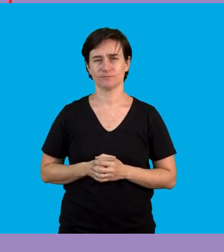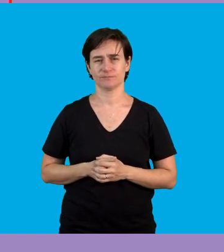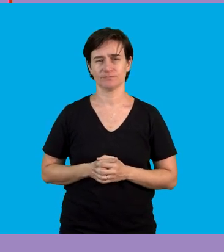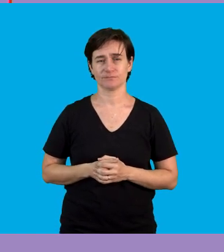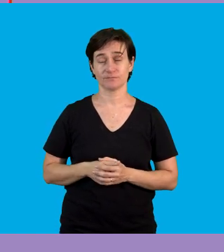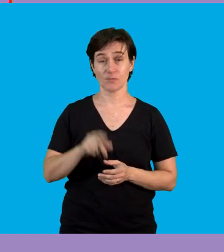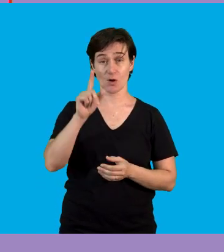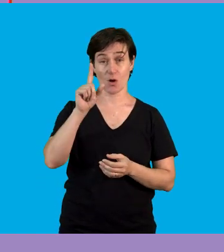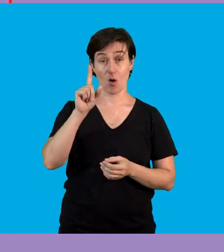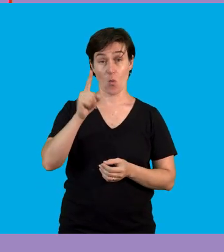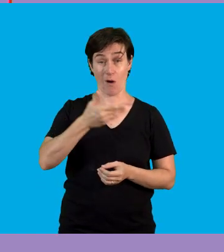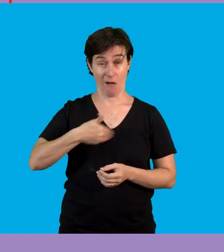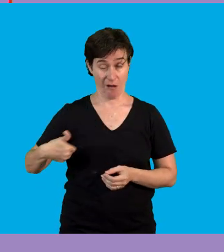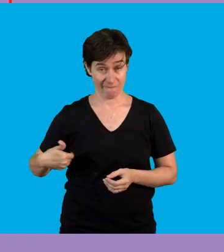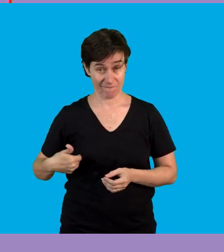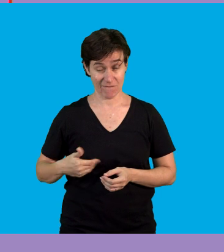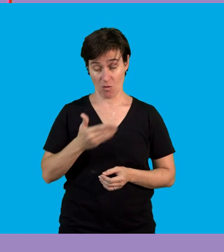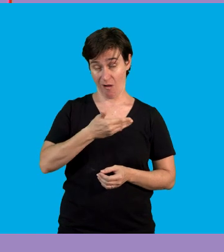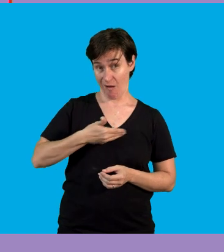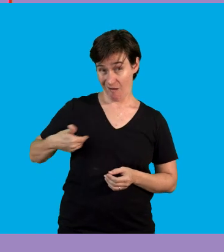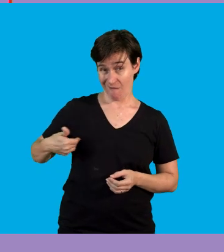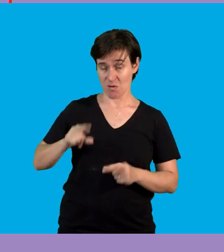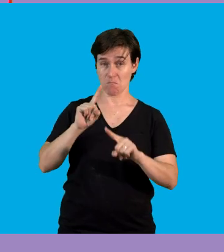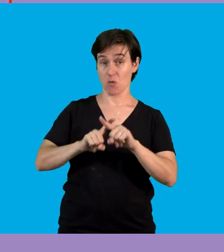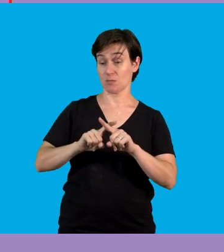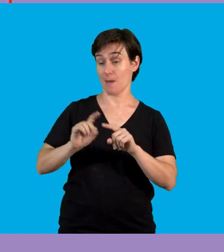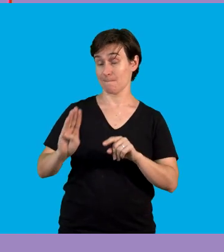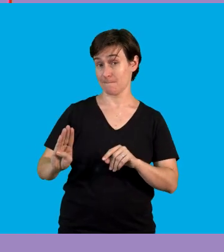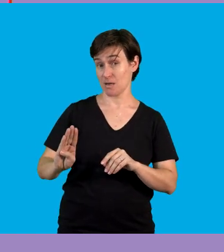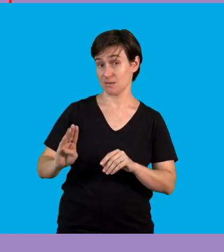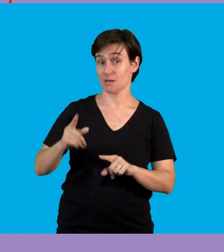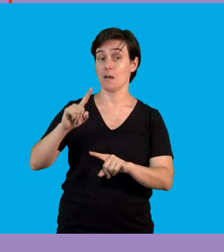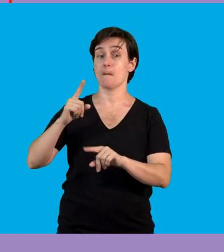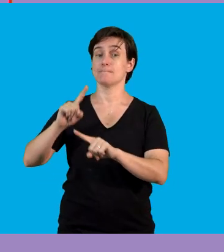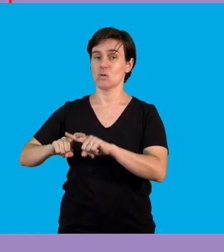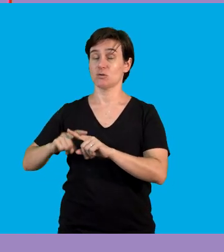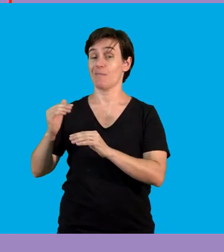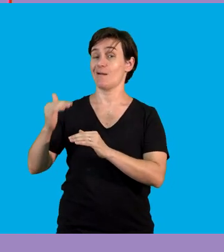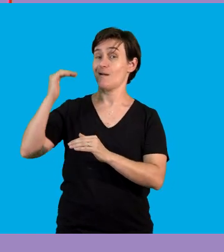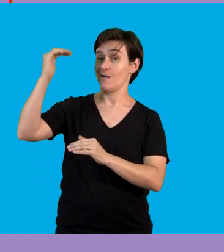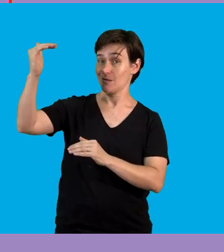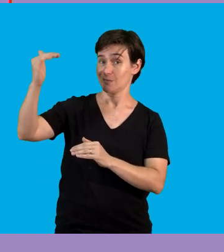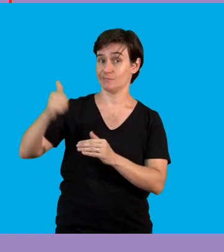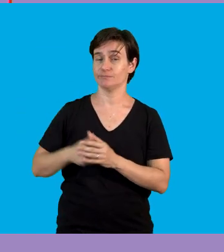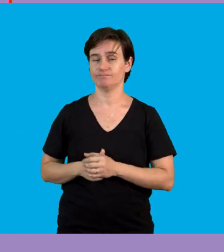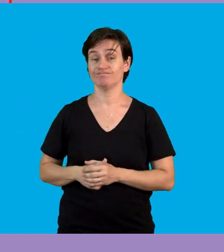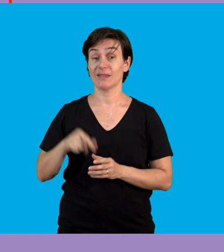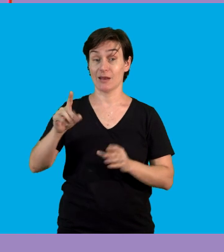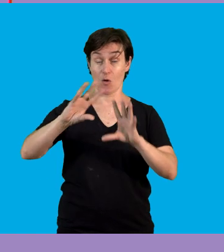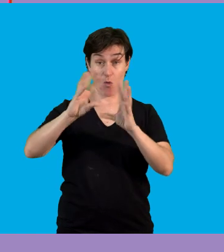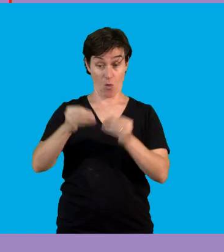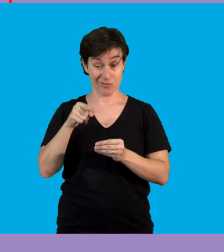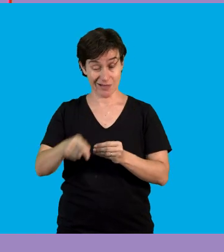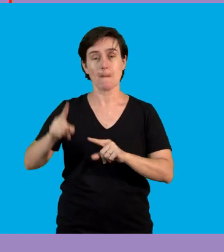the 1/2 multiplied by the base multiplied by the height. And we are going to multiply